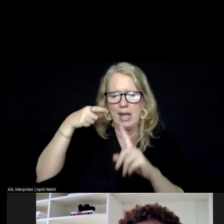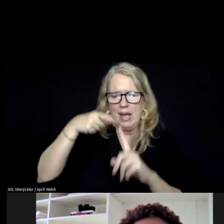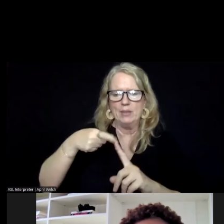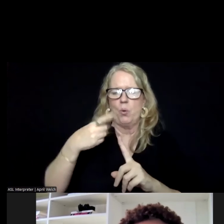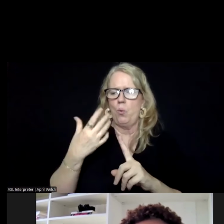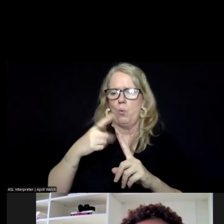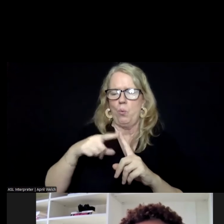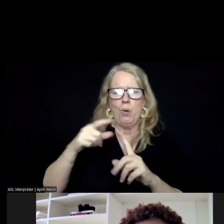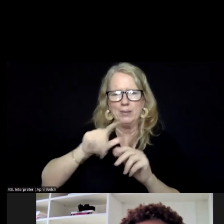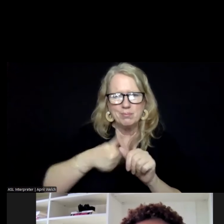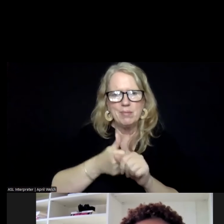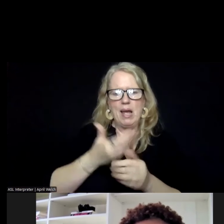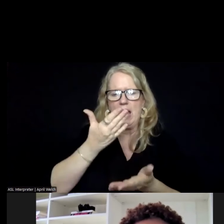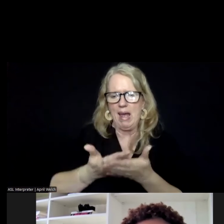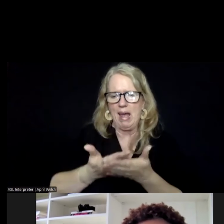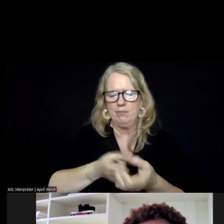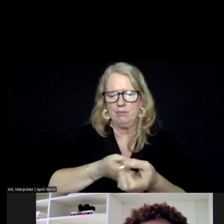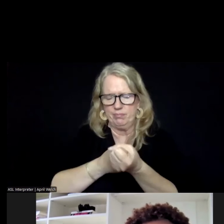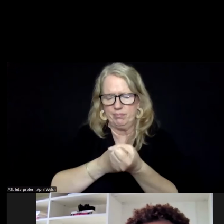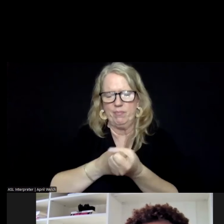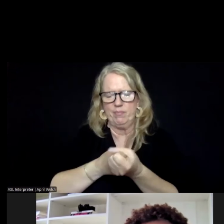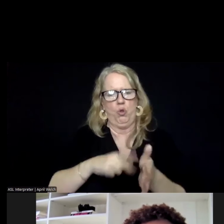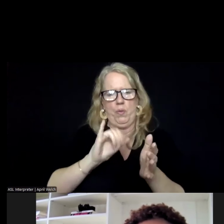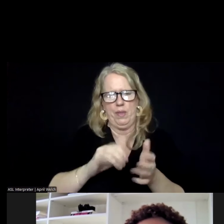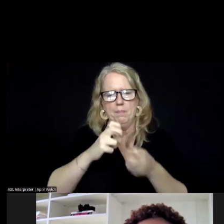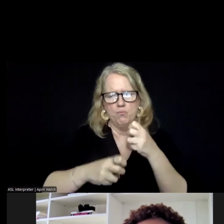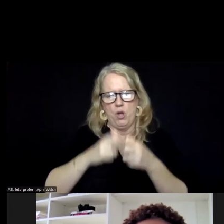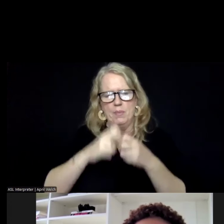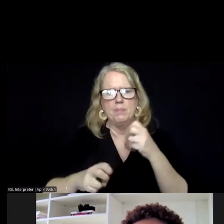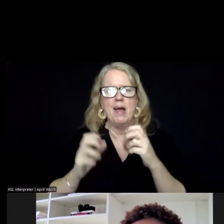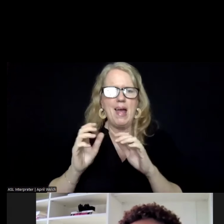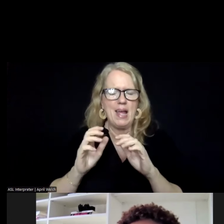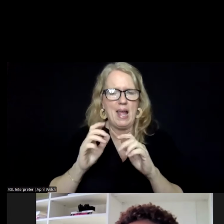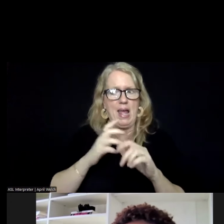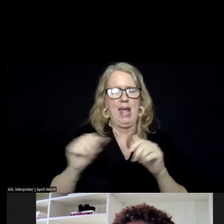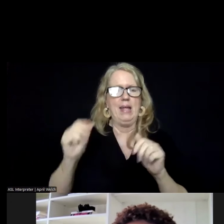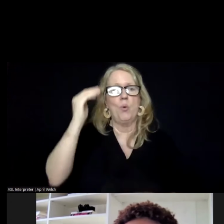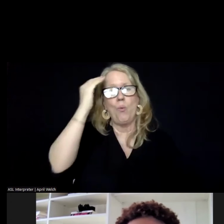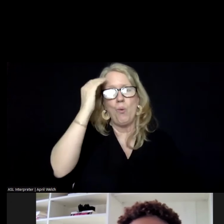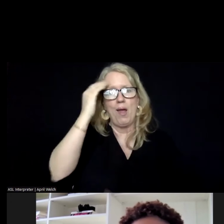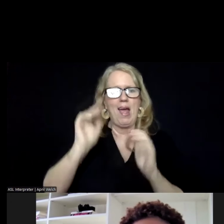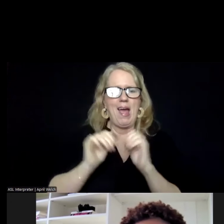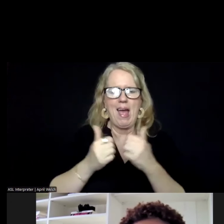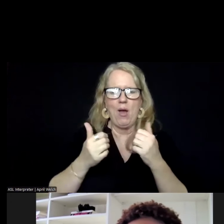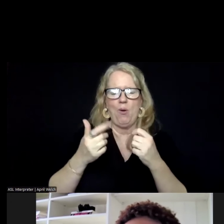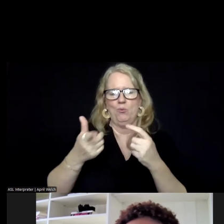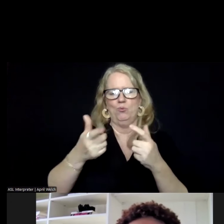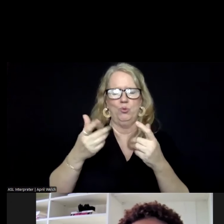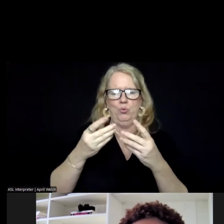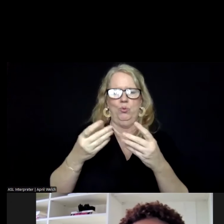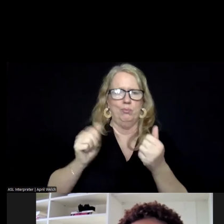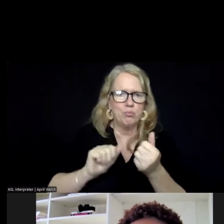baseline, the evidence to substantiate the existence of a problem, and any awareness of whether we've solved the problem or, in